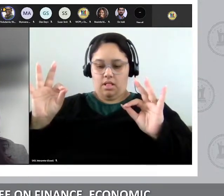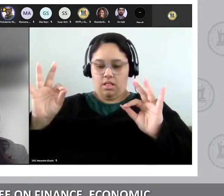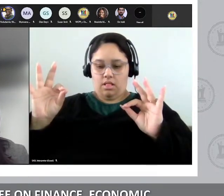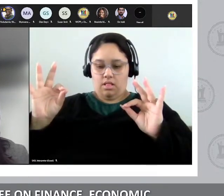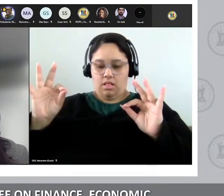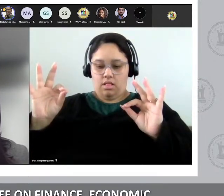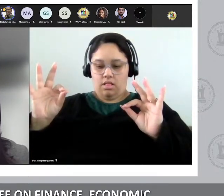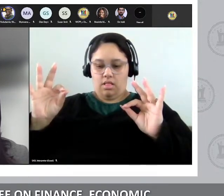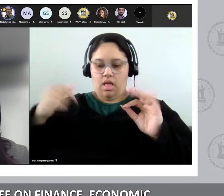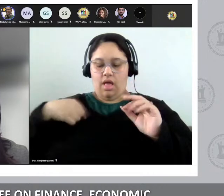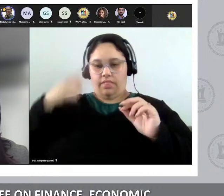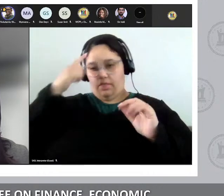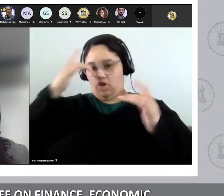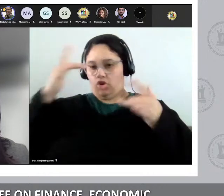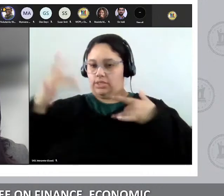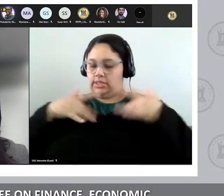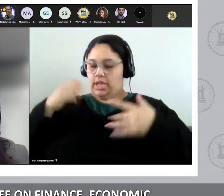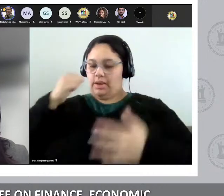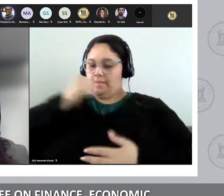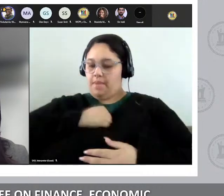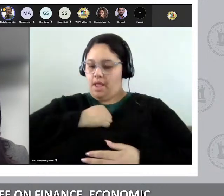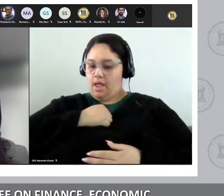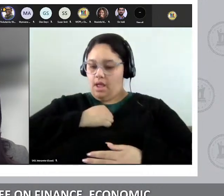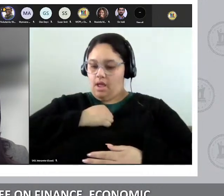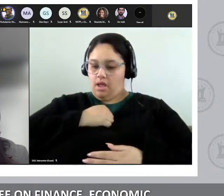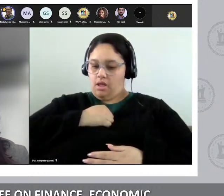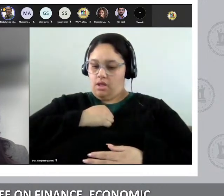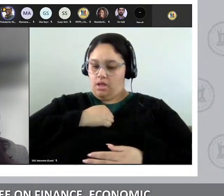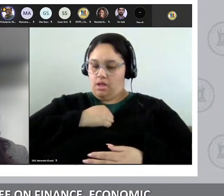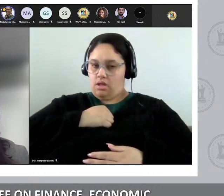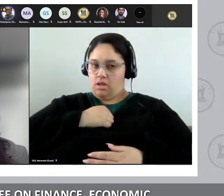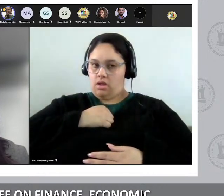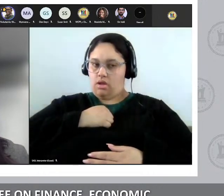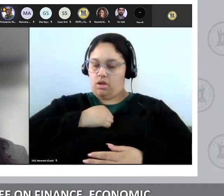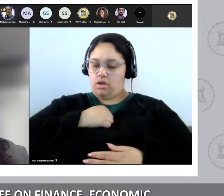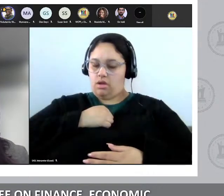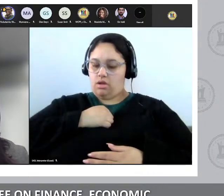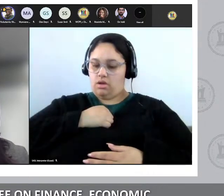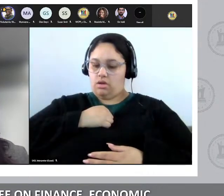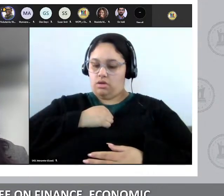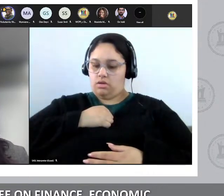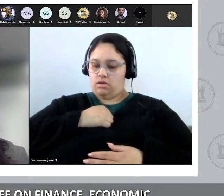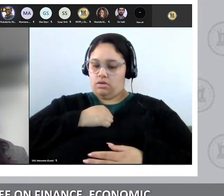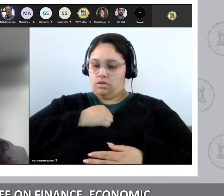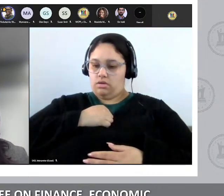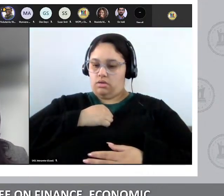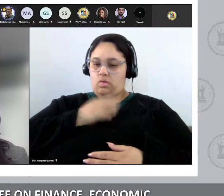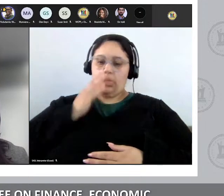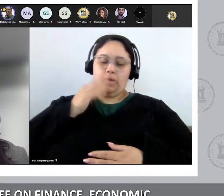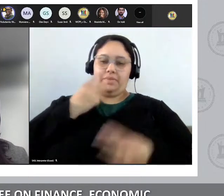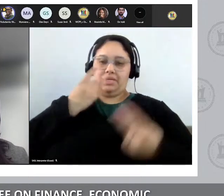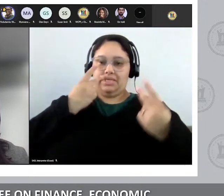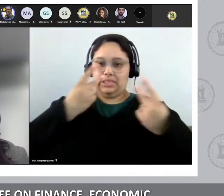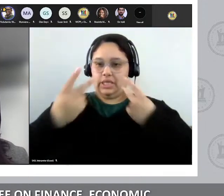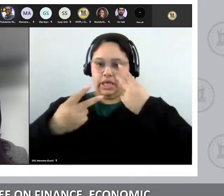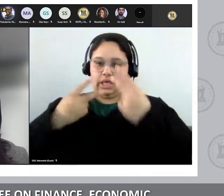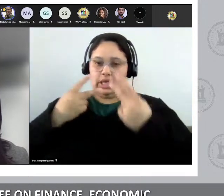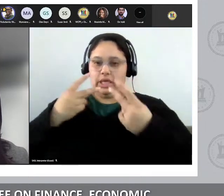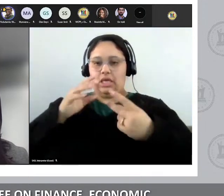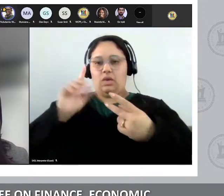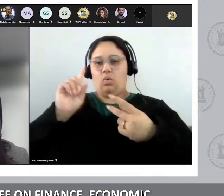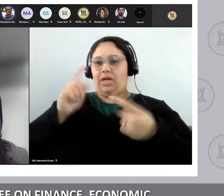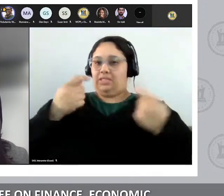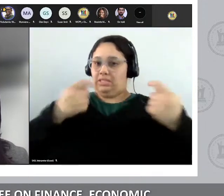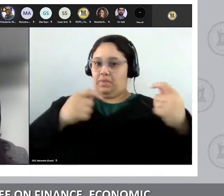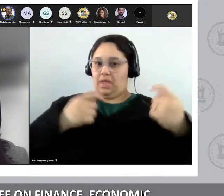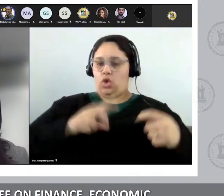And I think my concern would also be when I looked at what has been spent, particularly, I